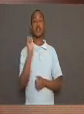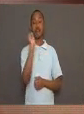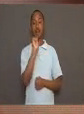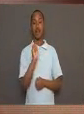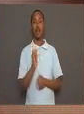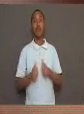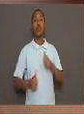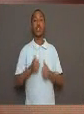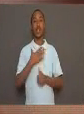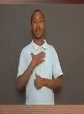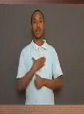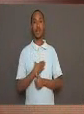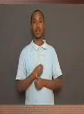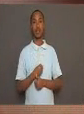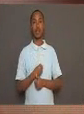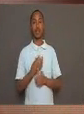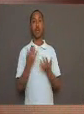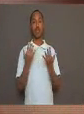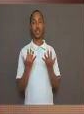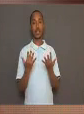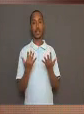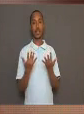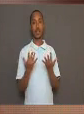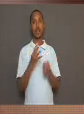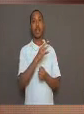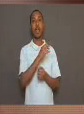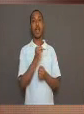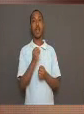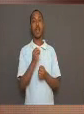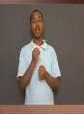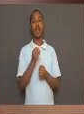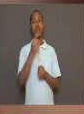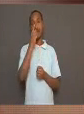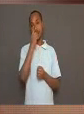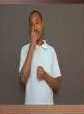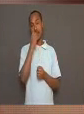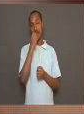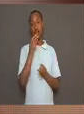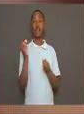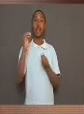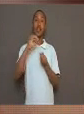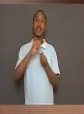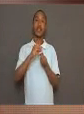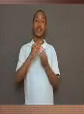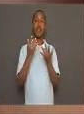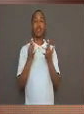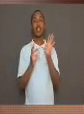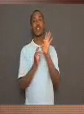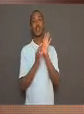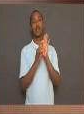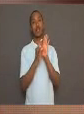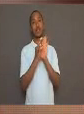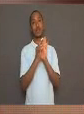down which element is being oxidized and will thus experience an increase in oxidation